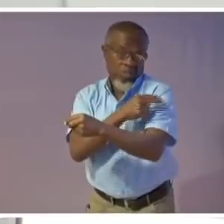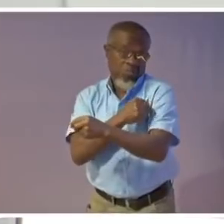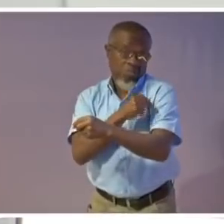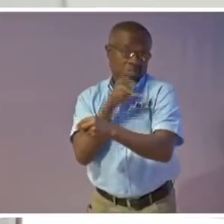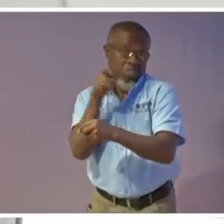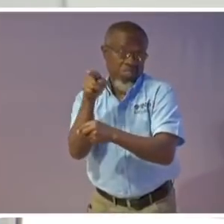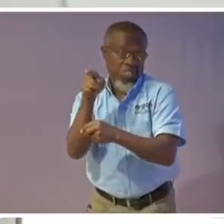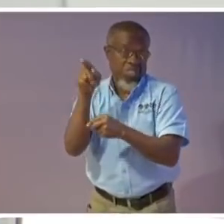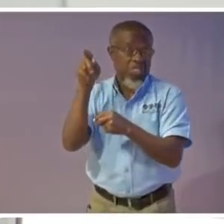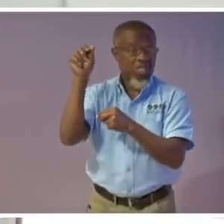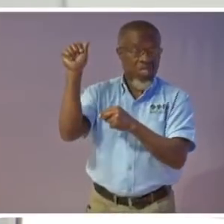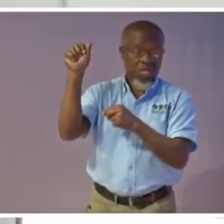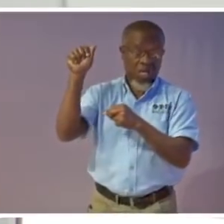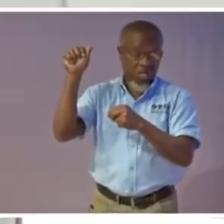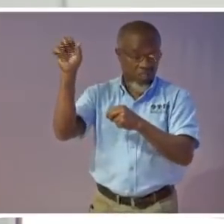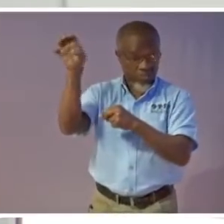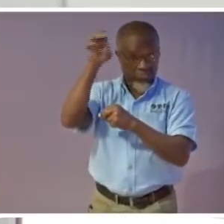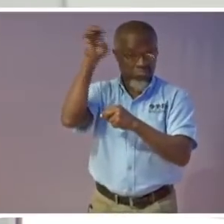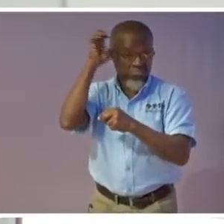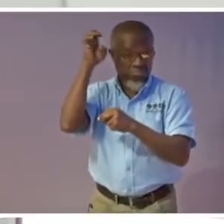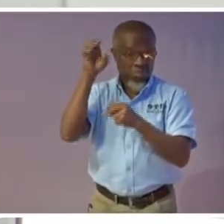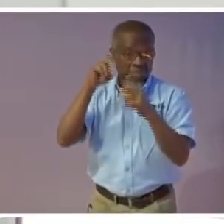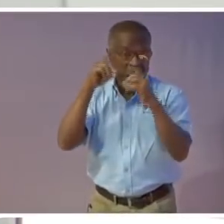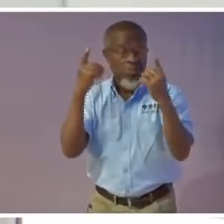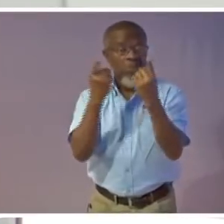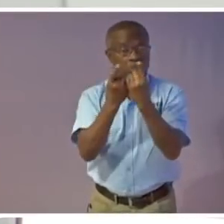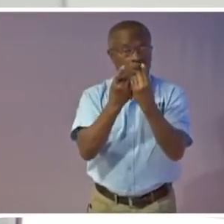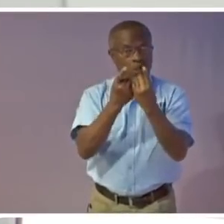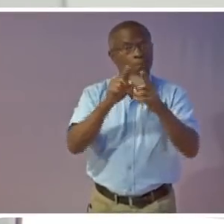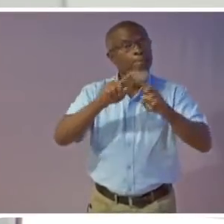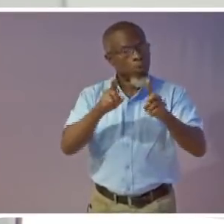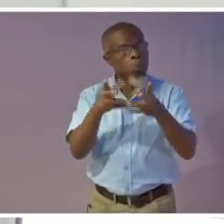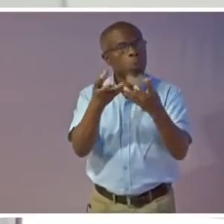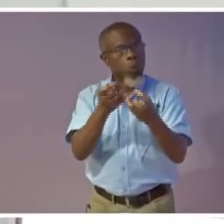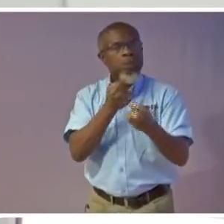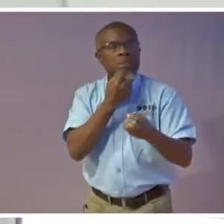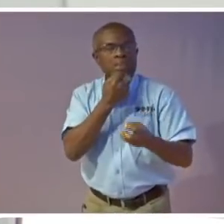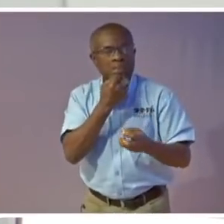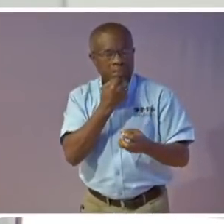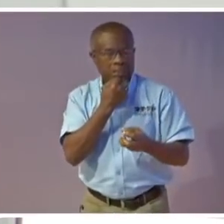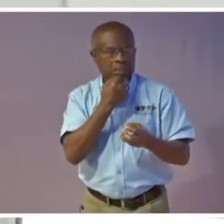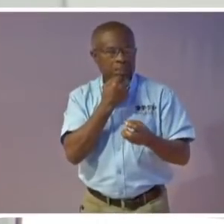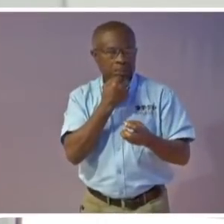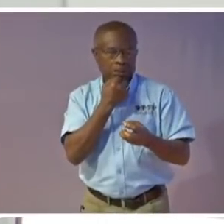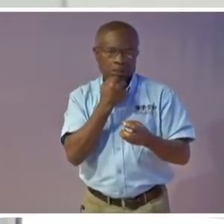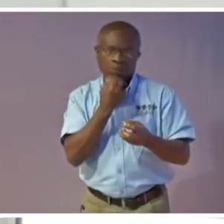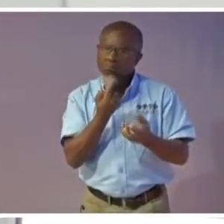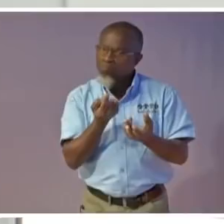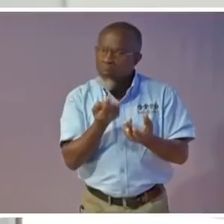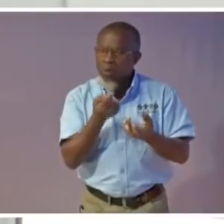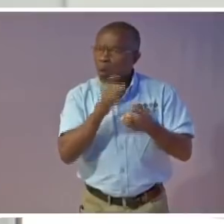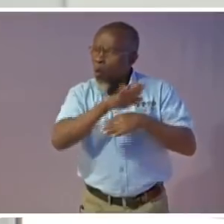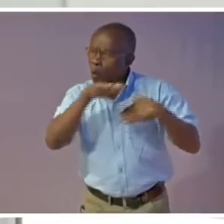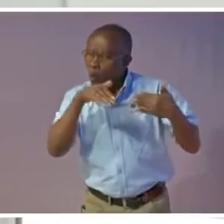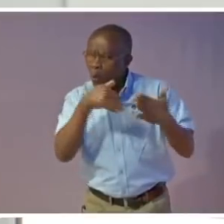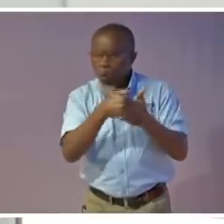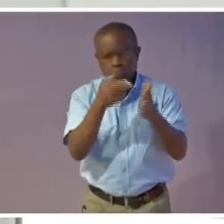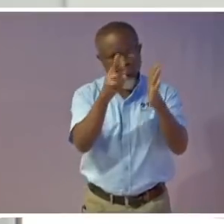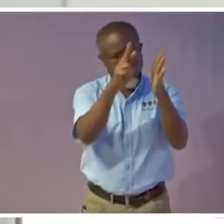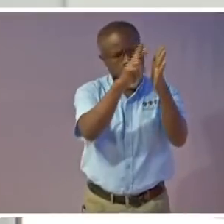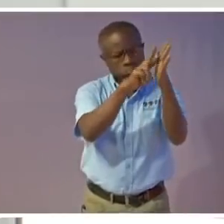emergencies. We would like to emphasize that all our protocols and